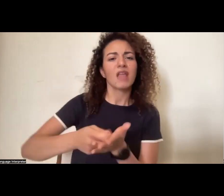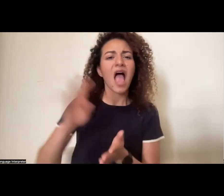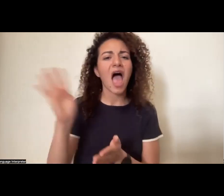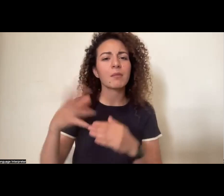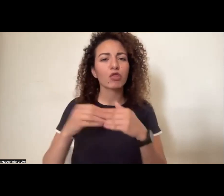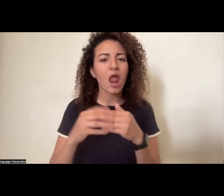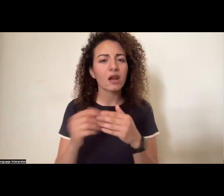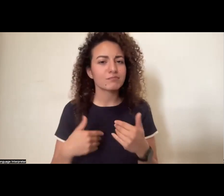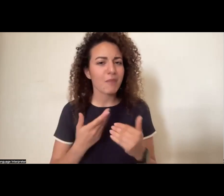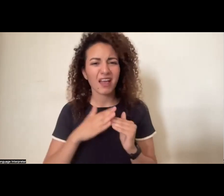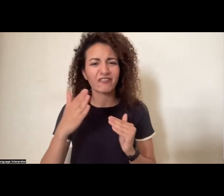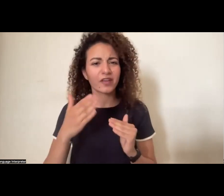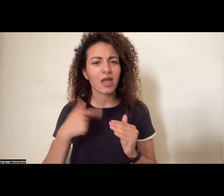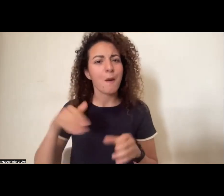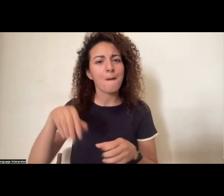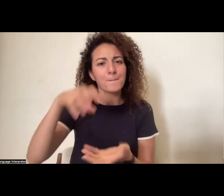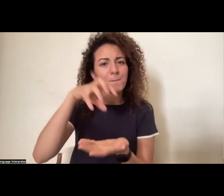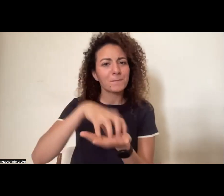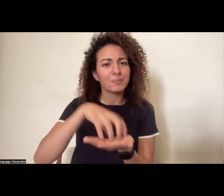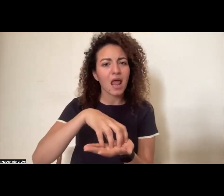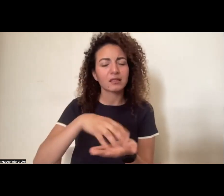$40? I mean, if we are in a country that